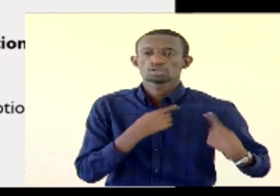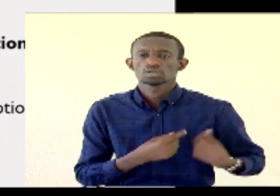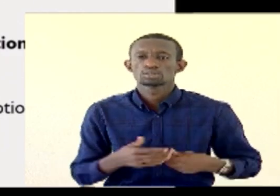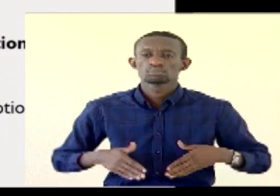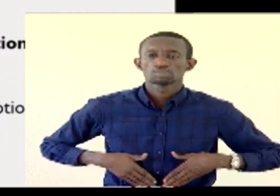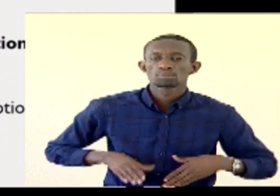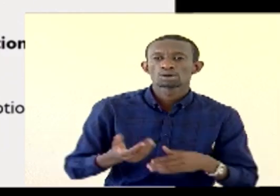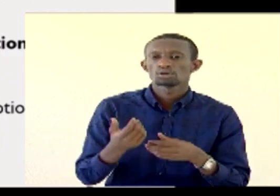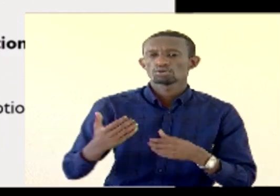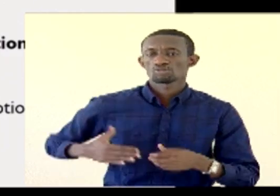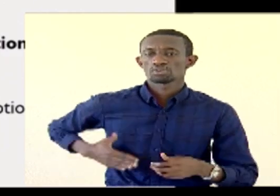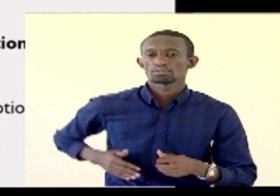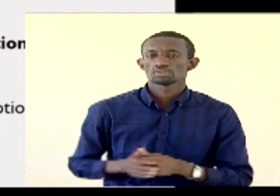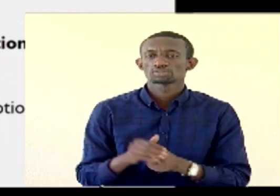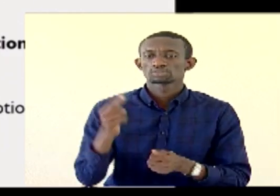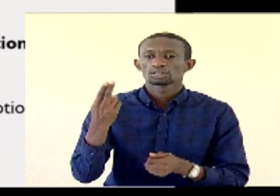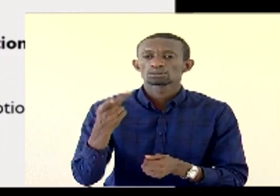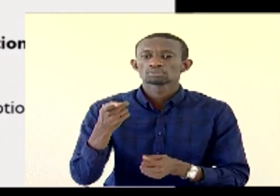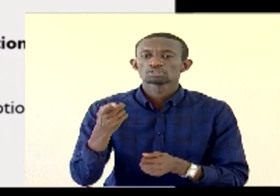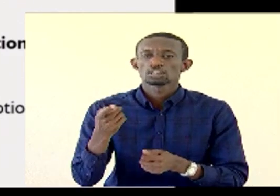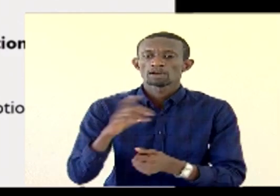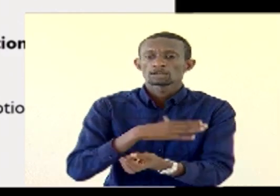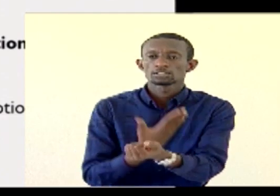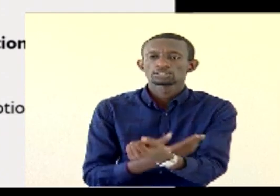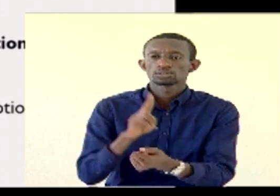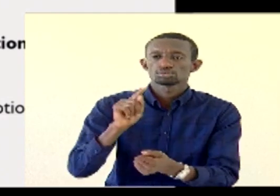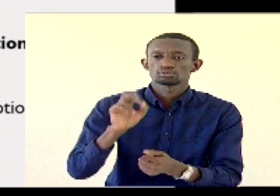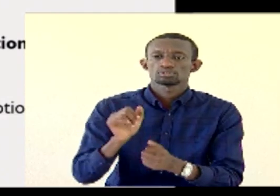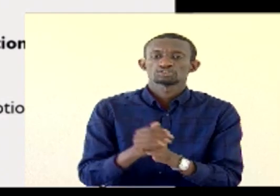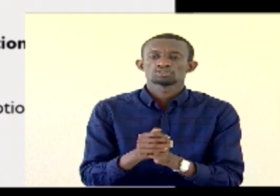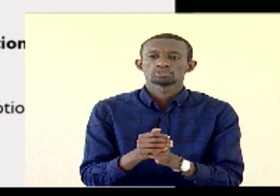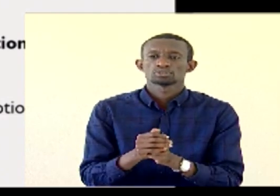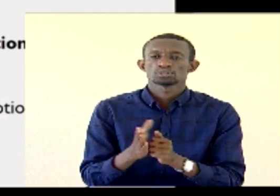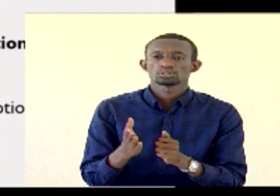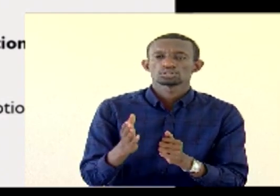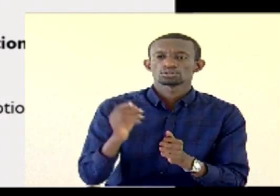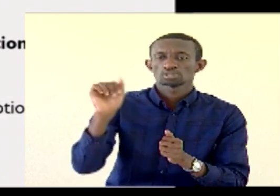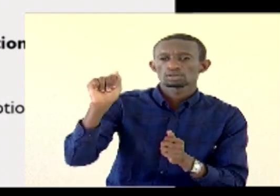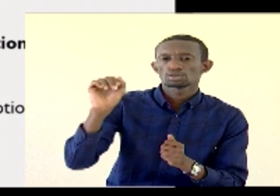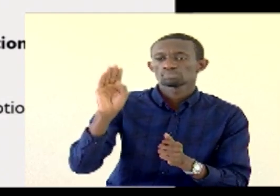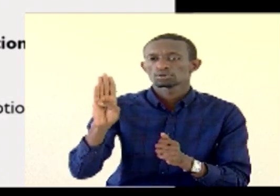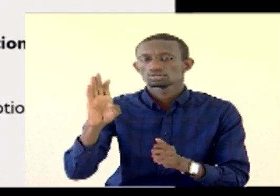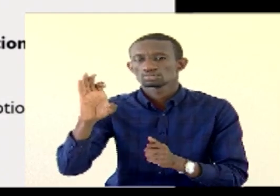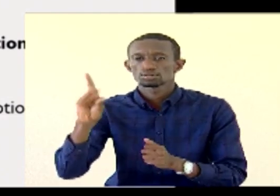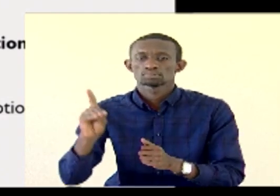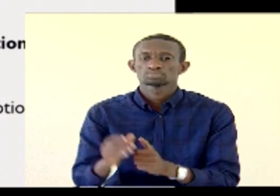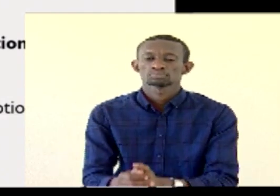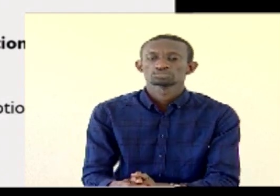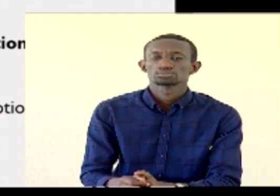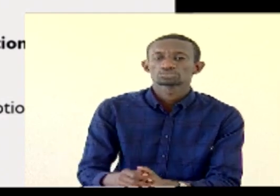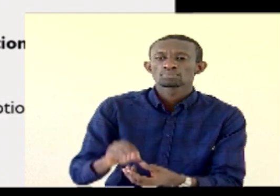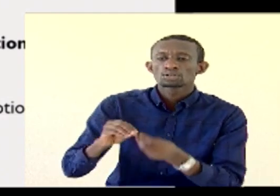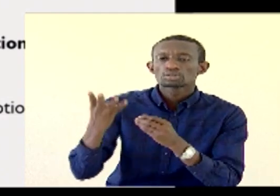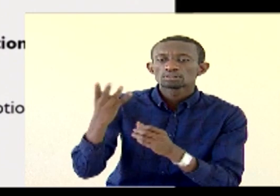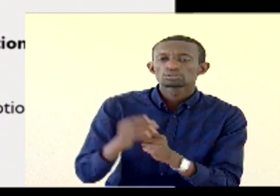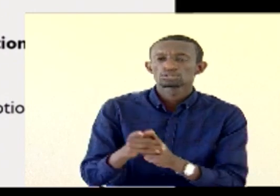the nephron is referred to as dash. We have A, we have B, we have C, and we have D. The last